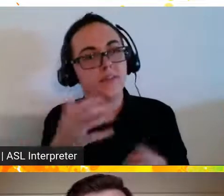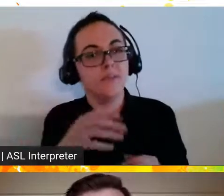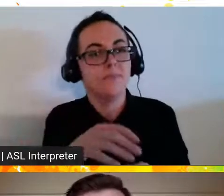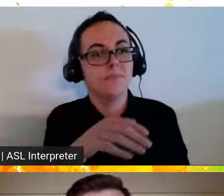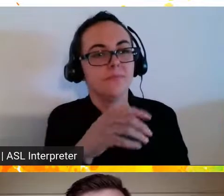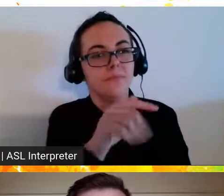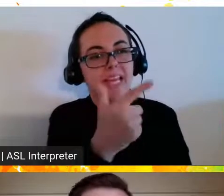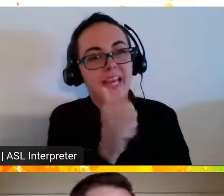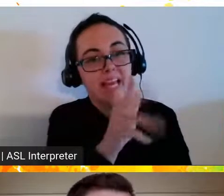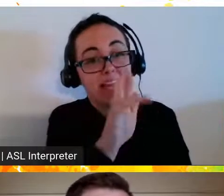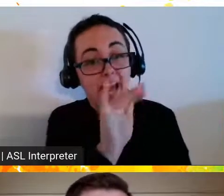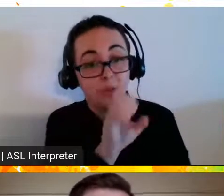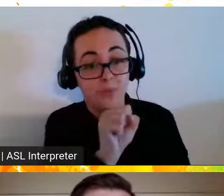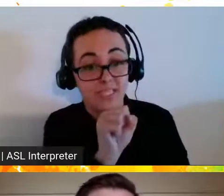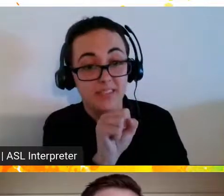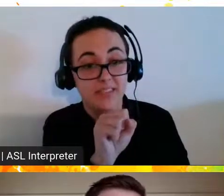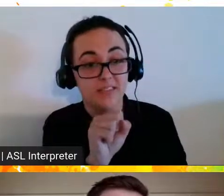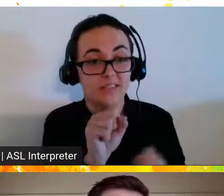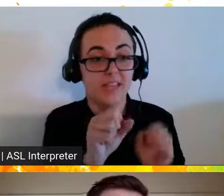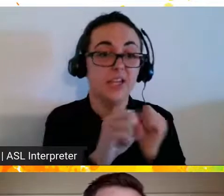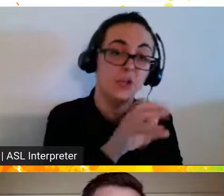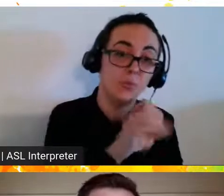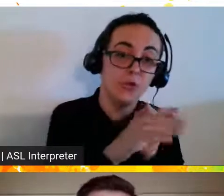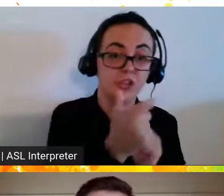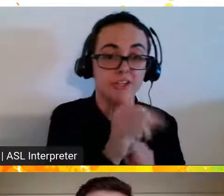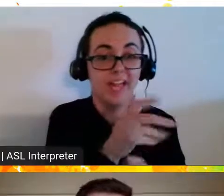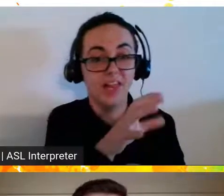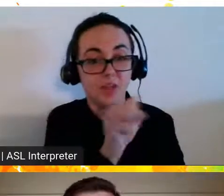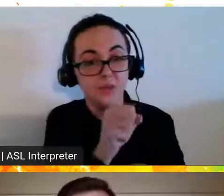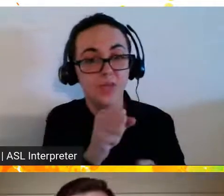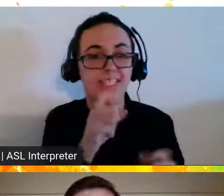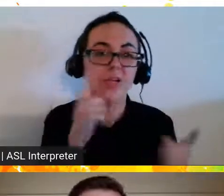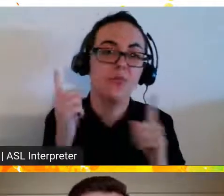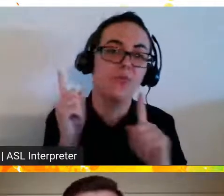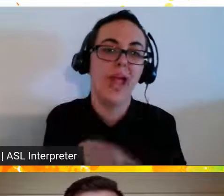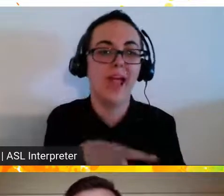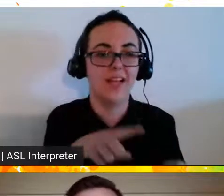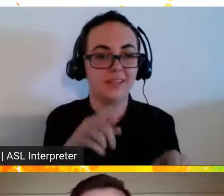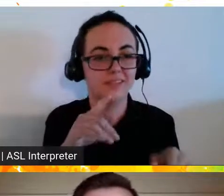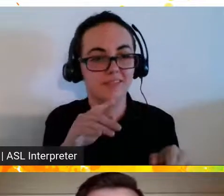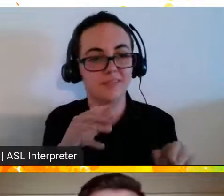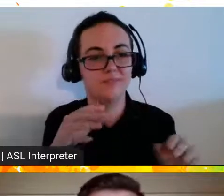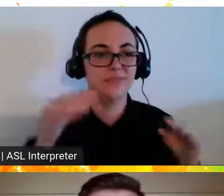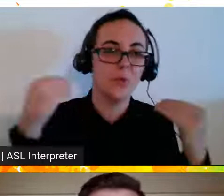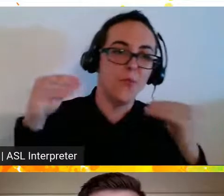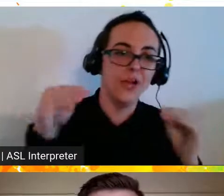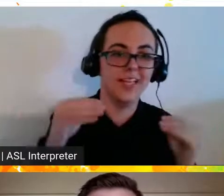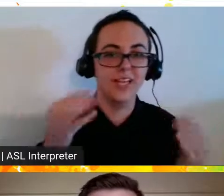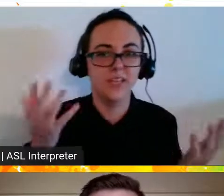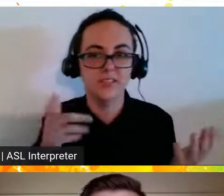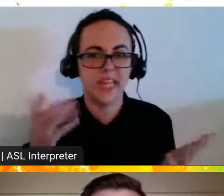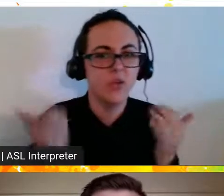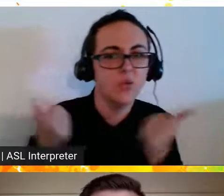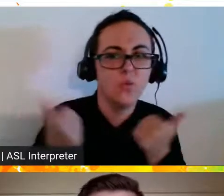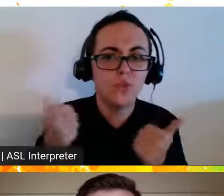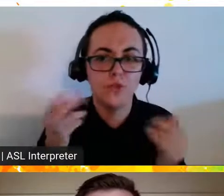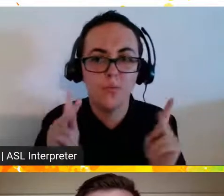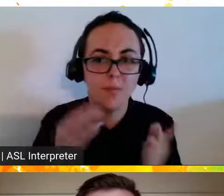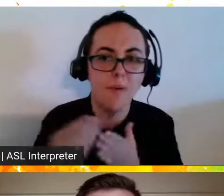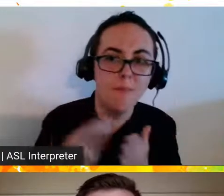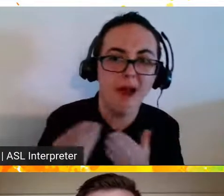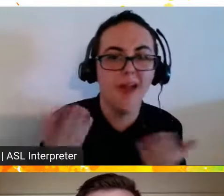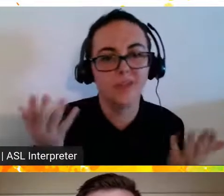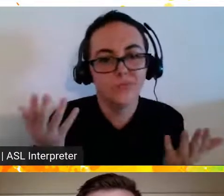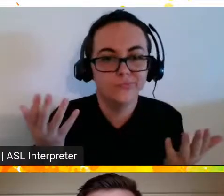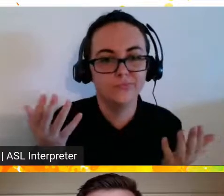react in as far as markets and that kind of thing. So they incorporate those things later usually. So that's my own little perspective.